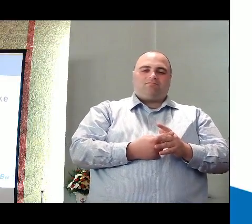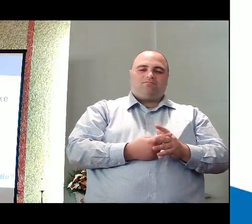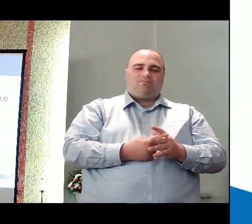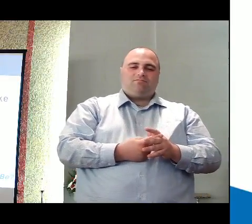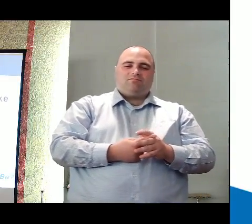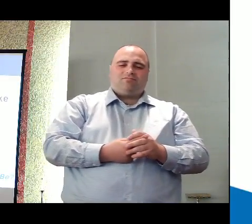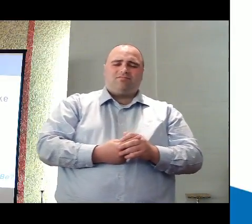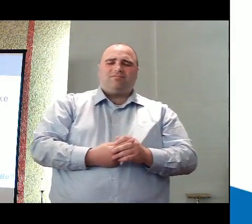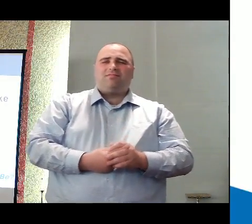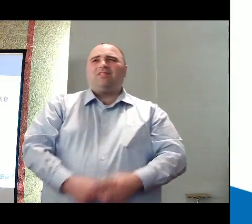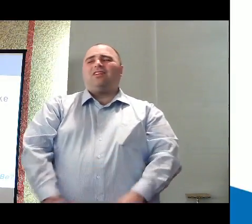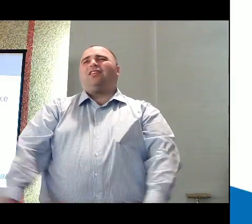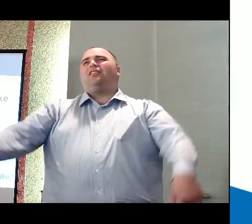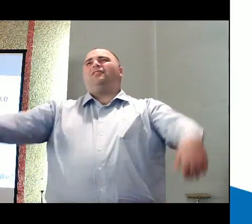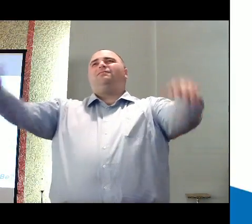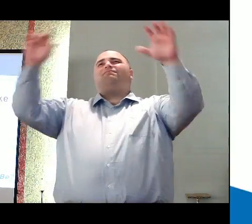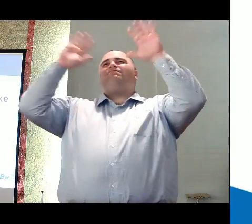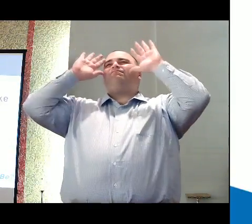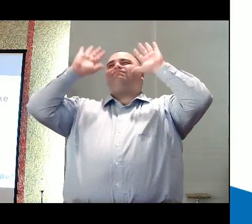begun,